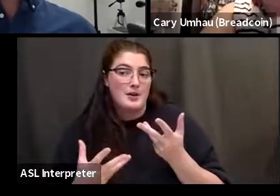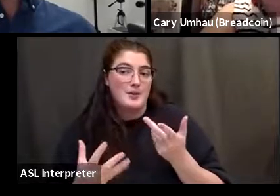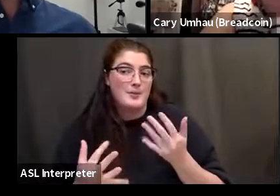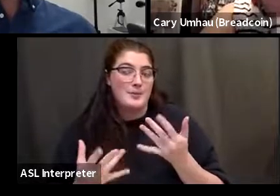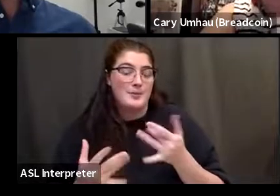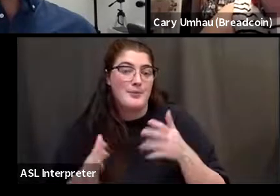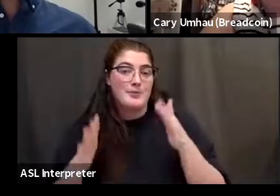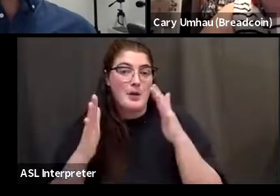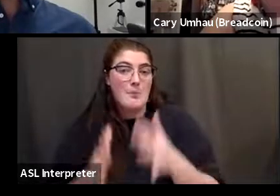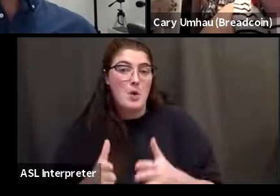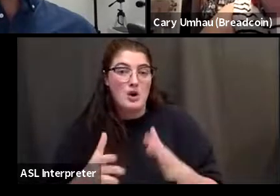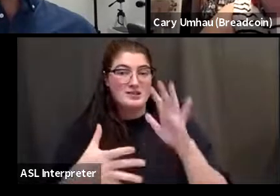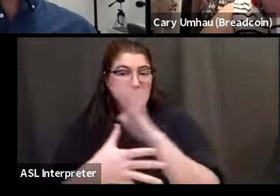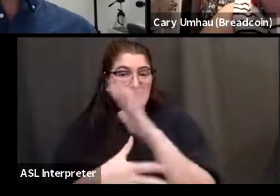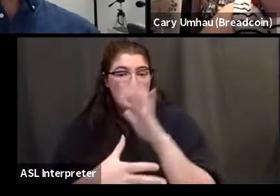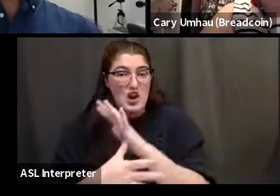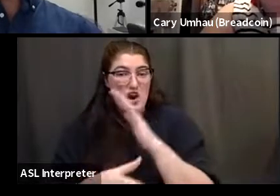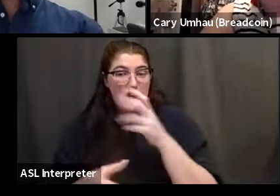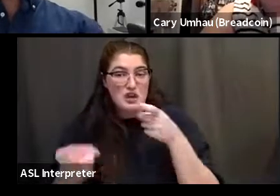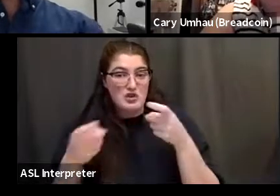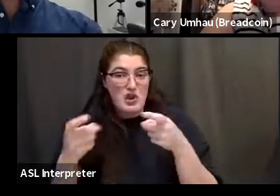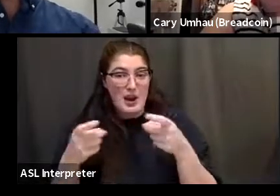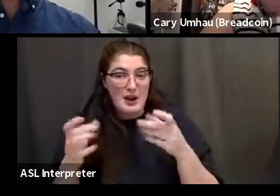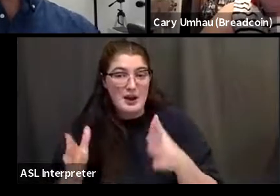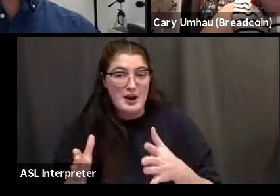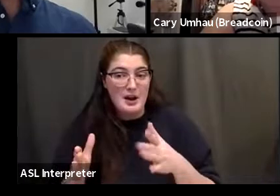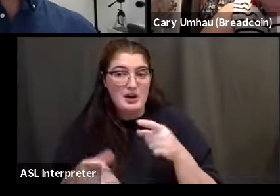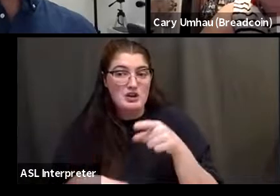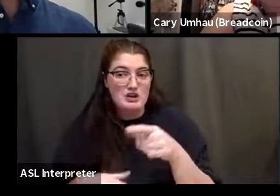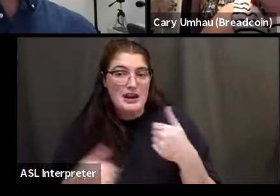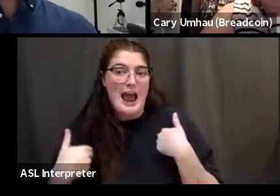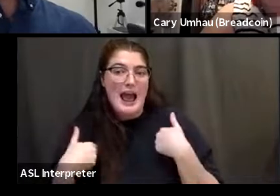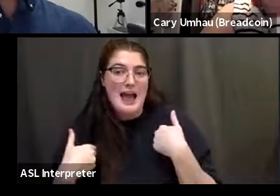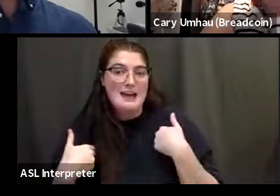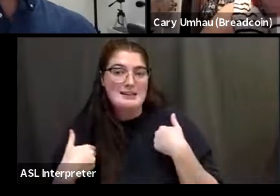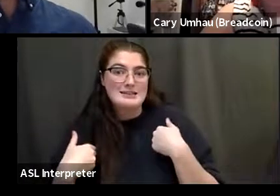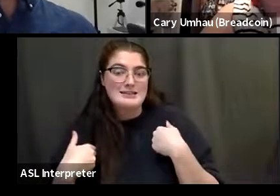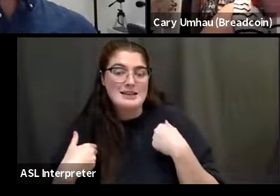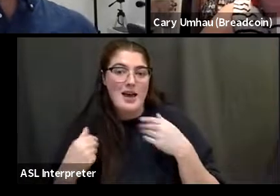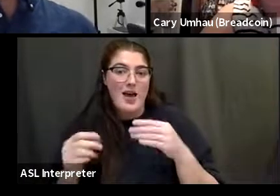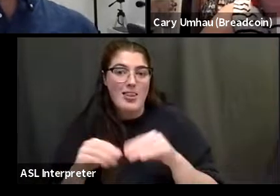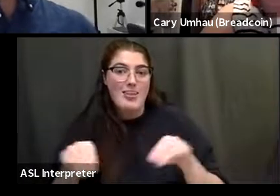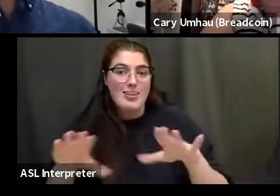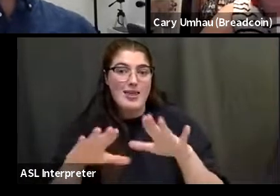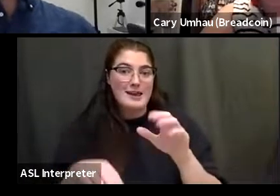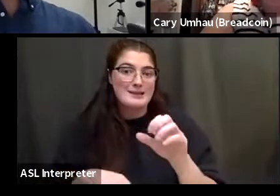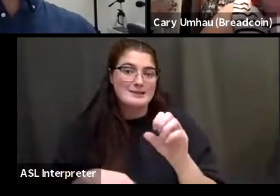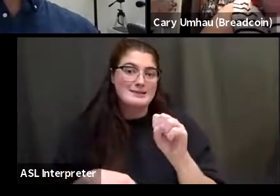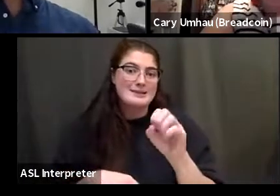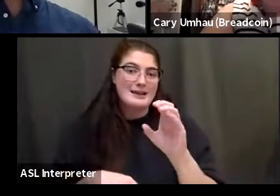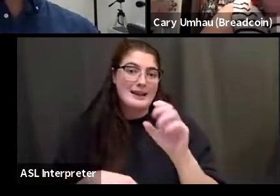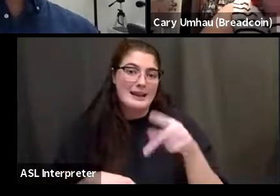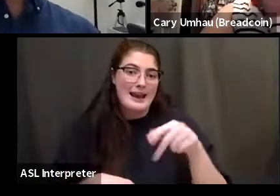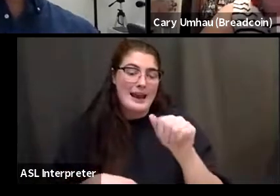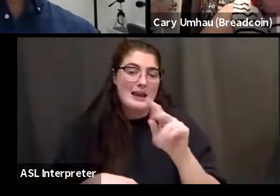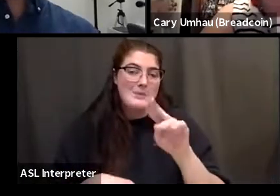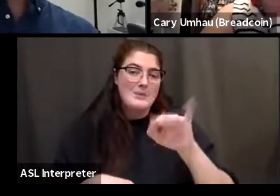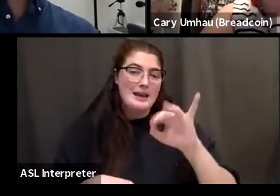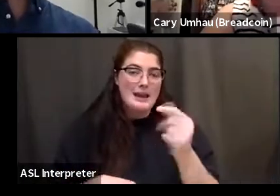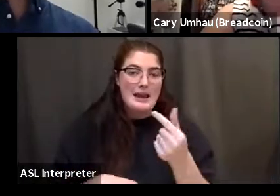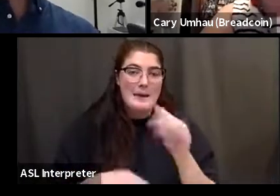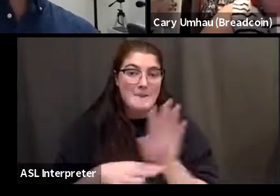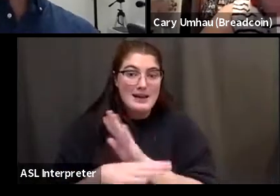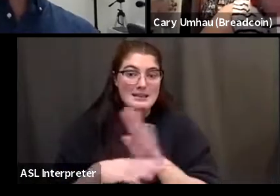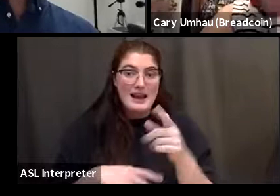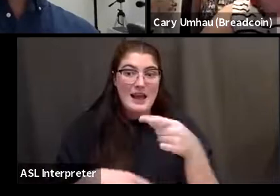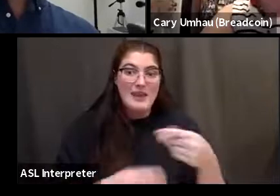the person in charge actually has a landscaping business. And what they'll be doing is lending people